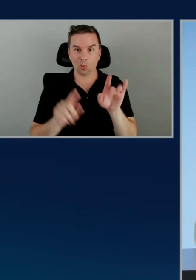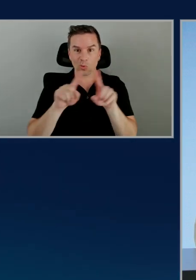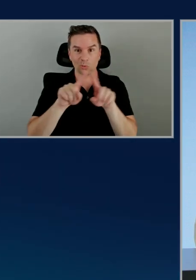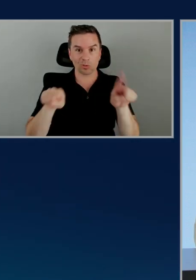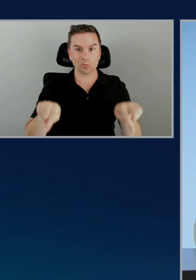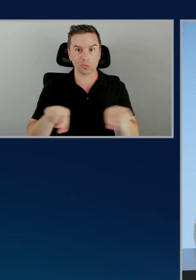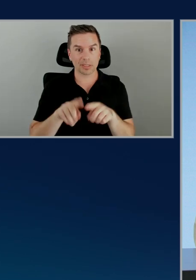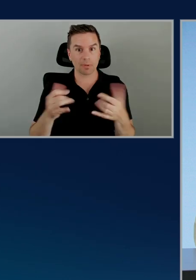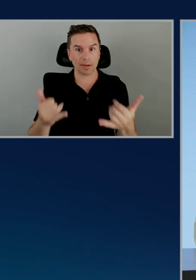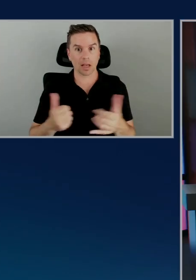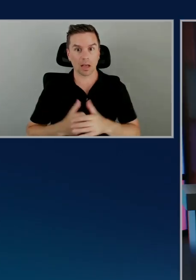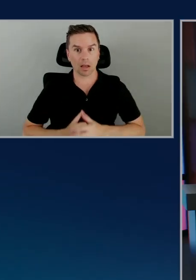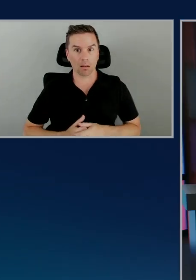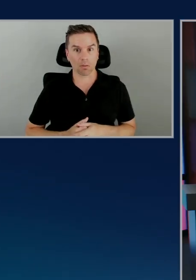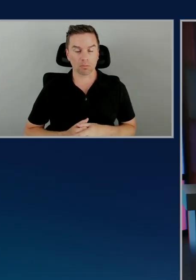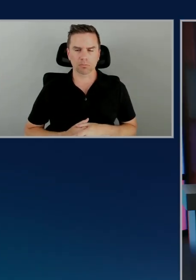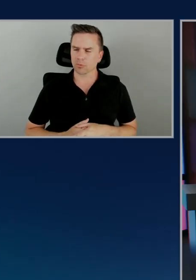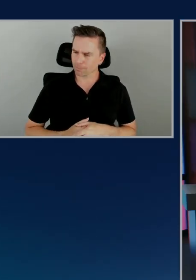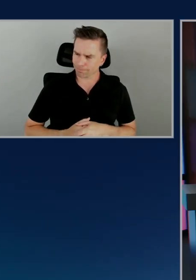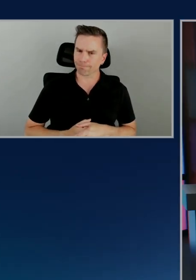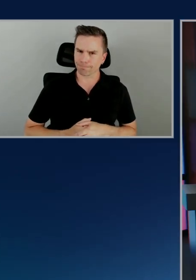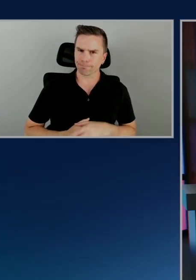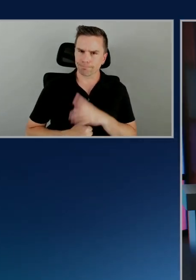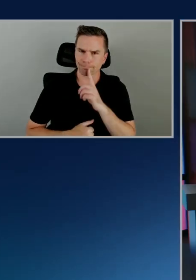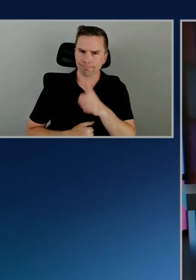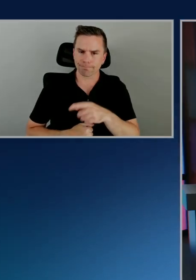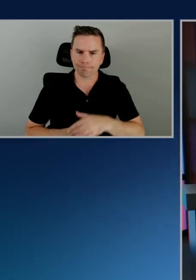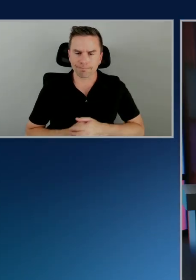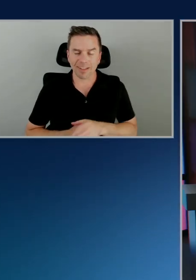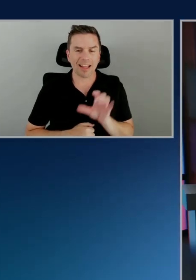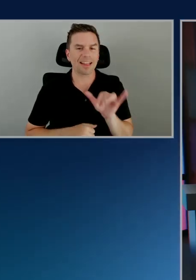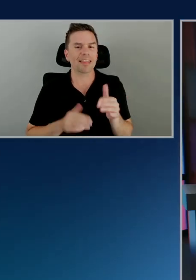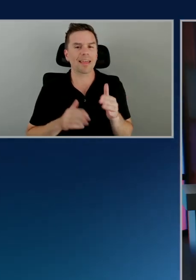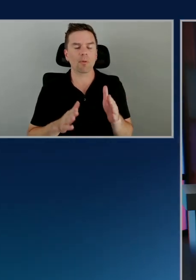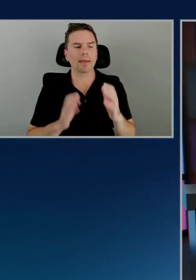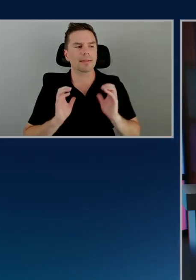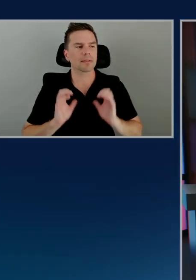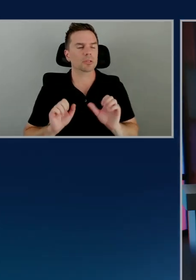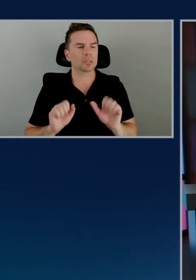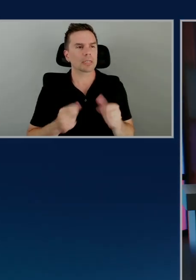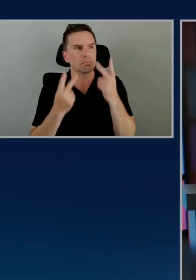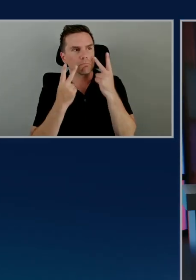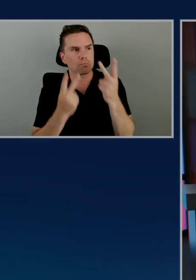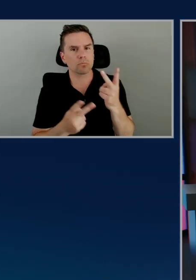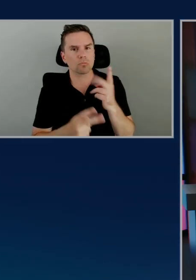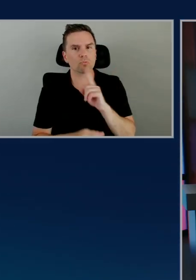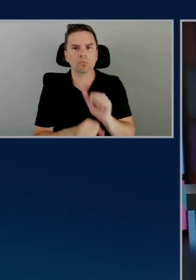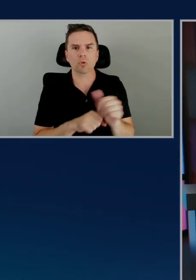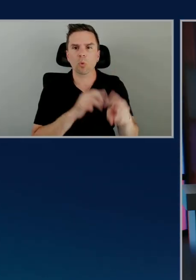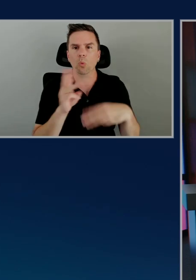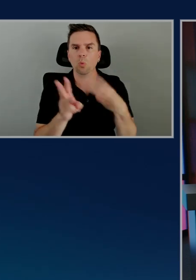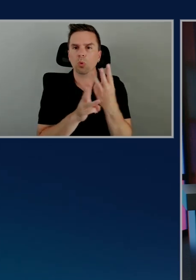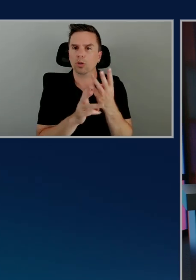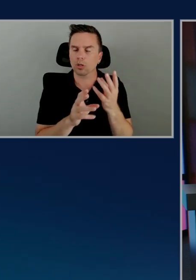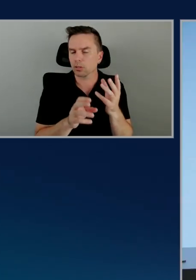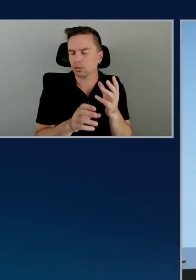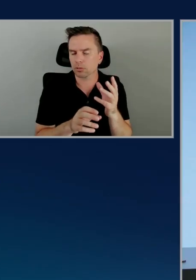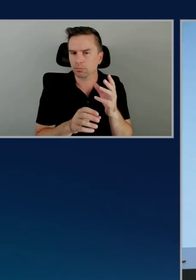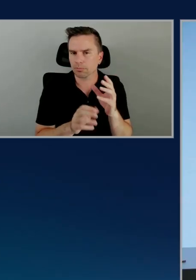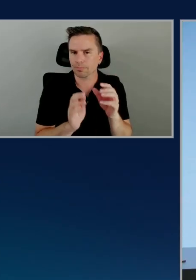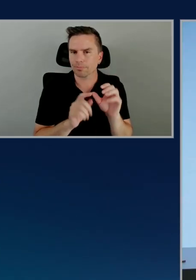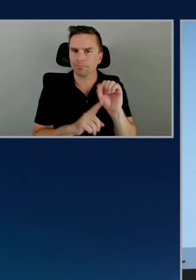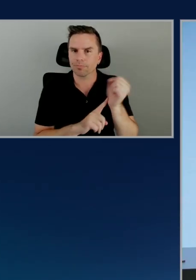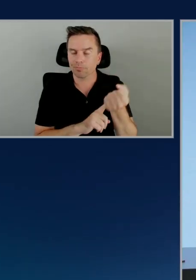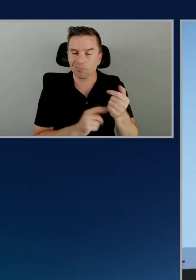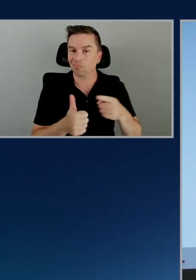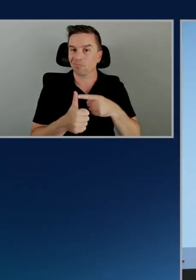Absolutely. And put it into more of a context of a real workload, because step one is probably identify where the